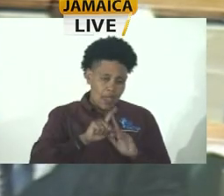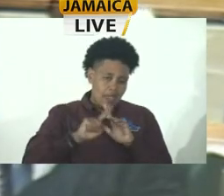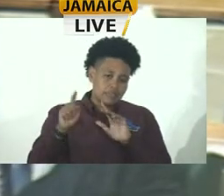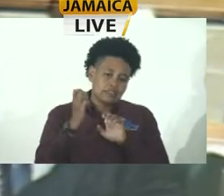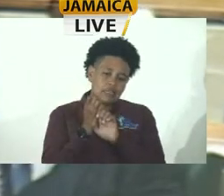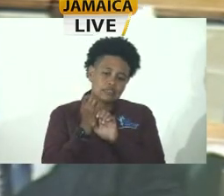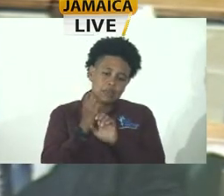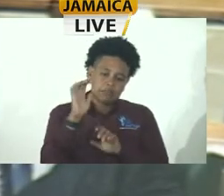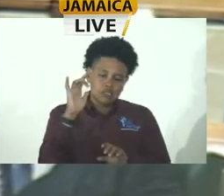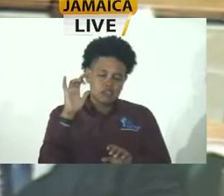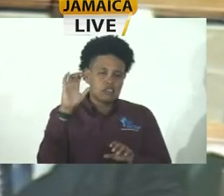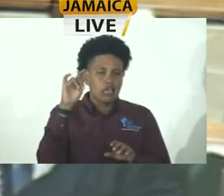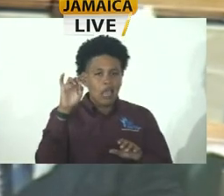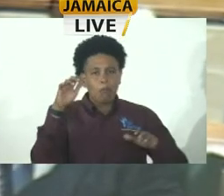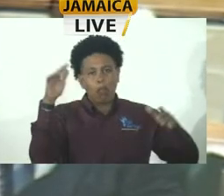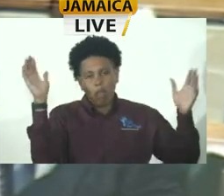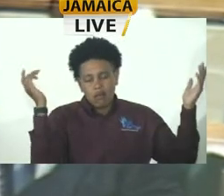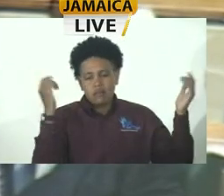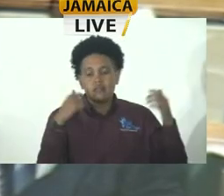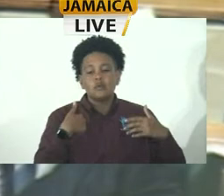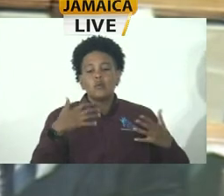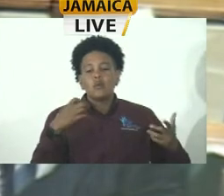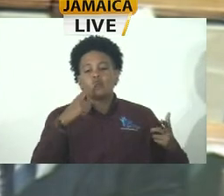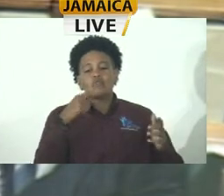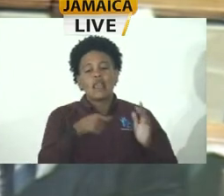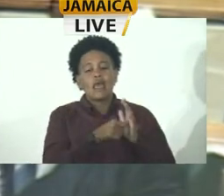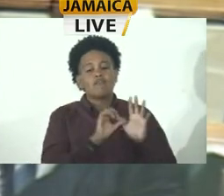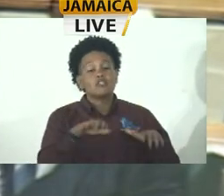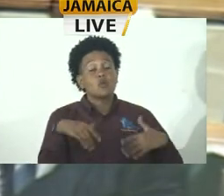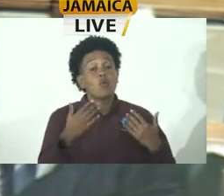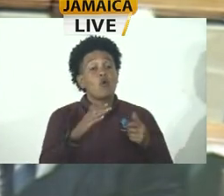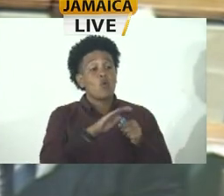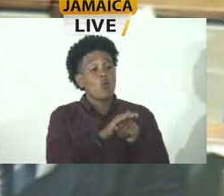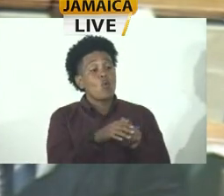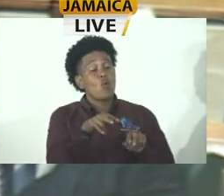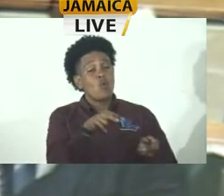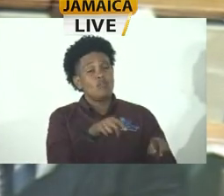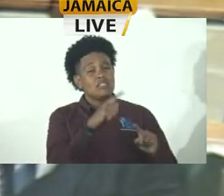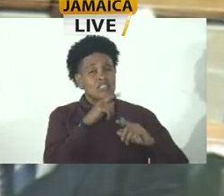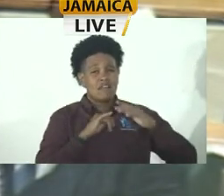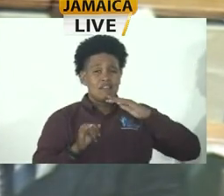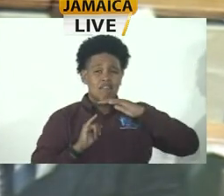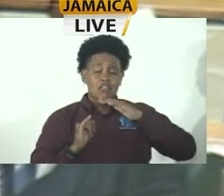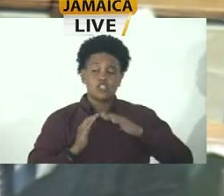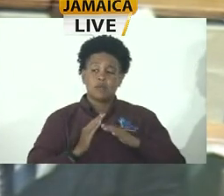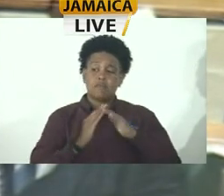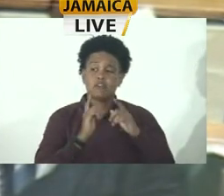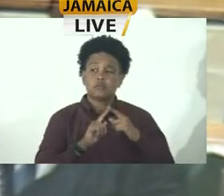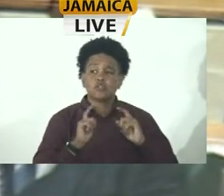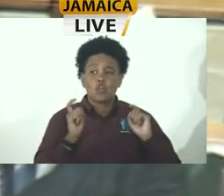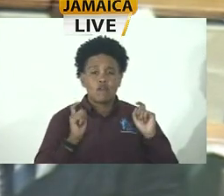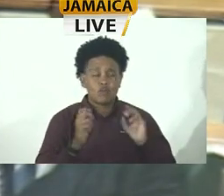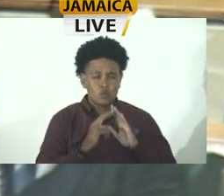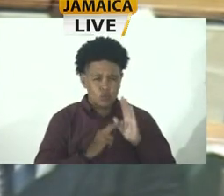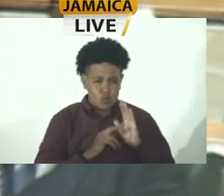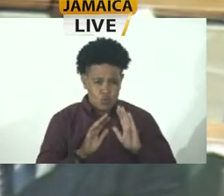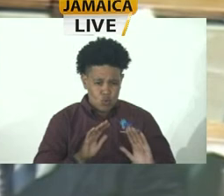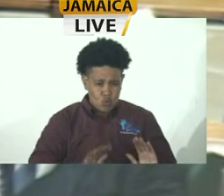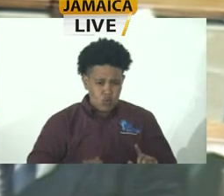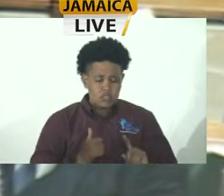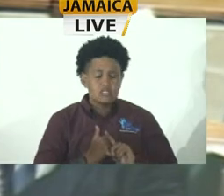speaker we want to emphasize that the covet 19 infection prevention and control protocols